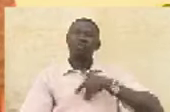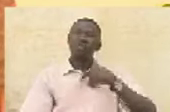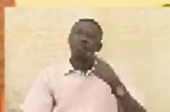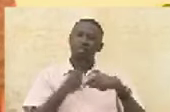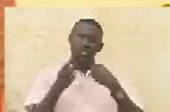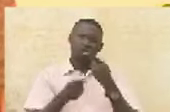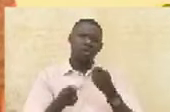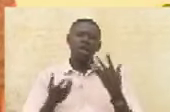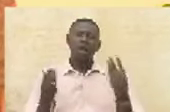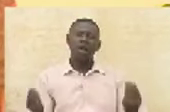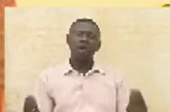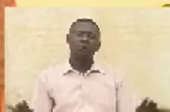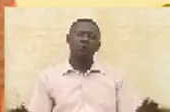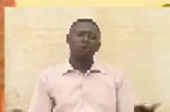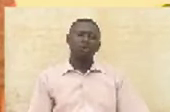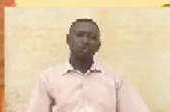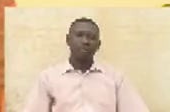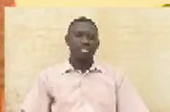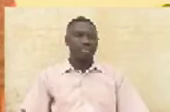Thank you.